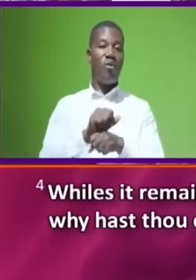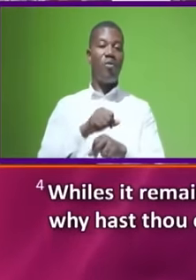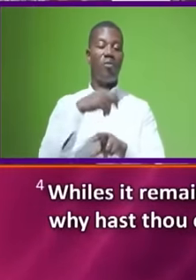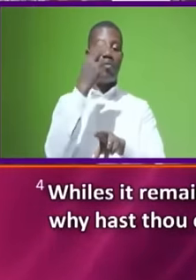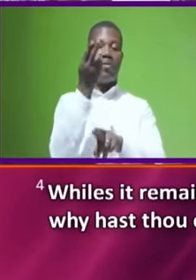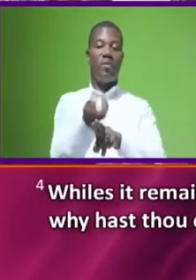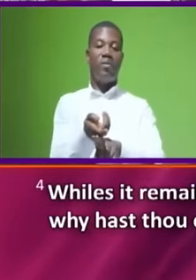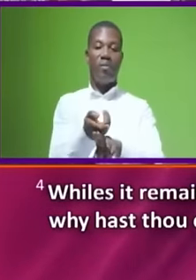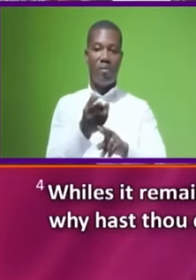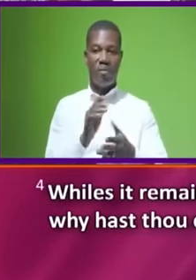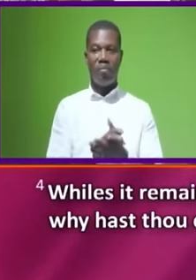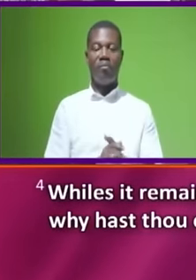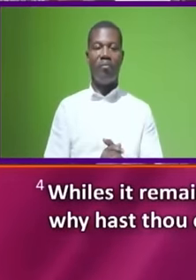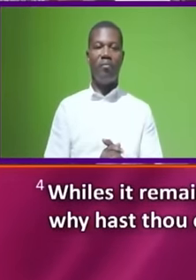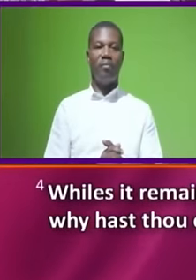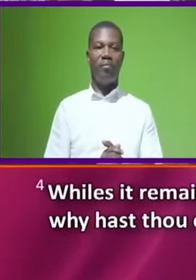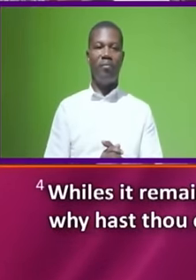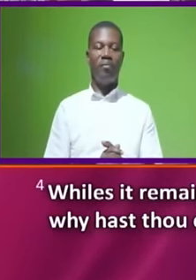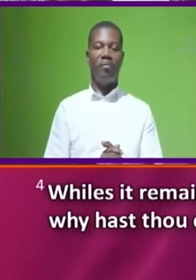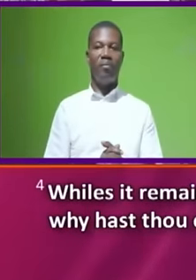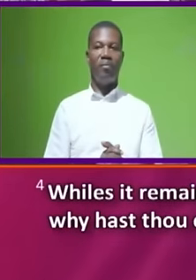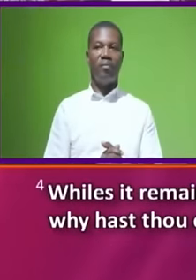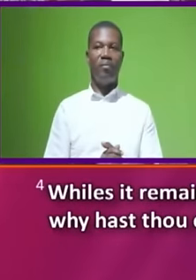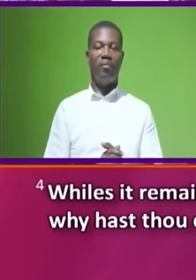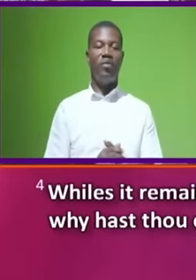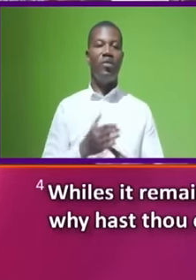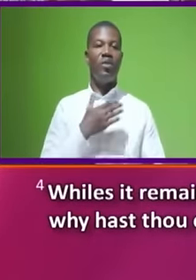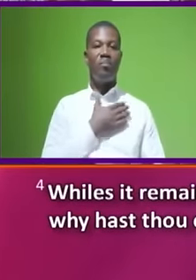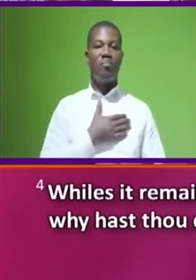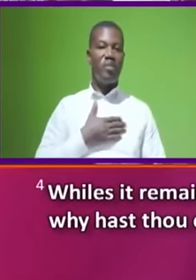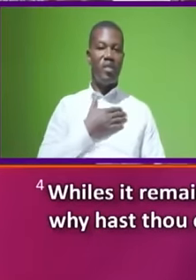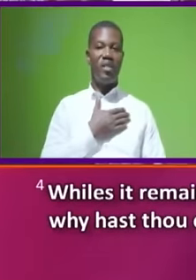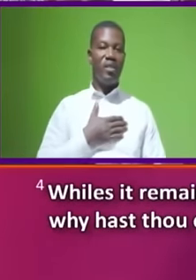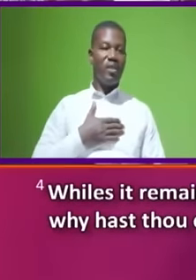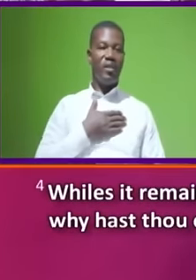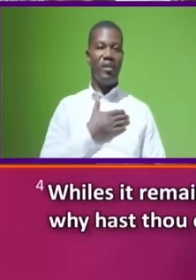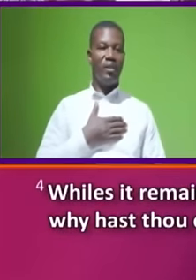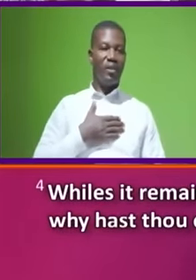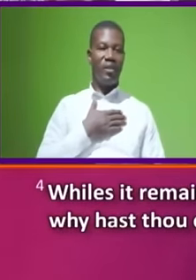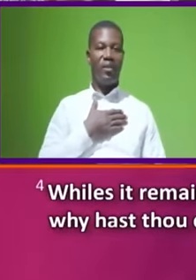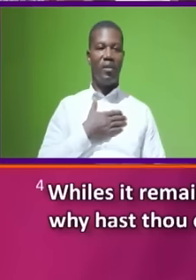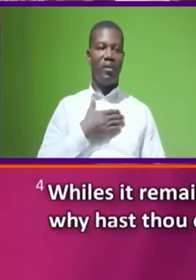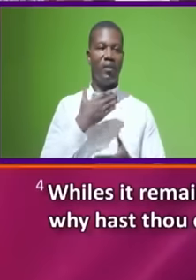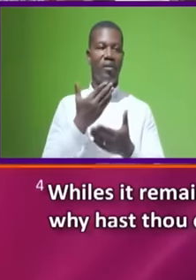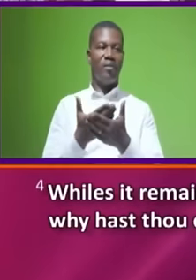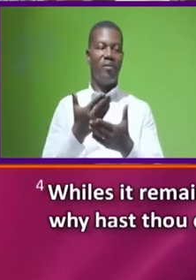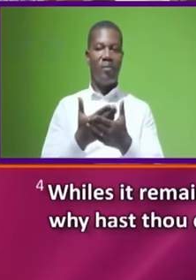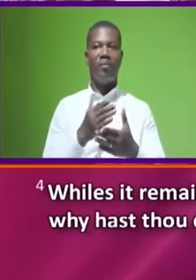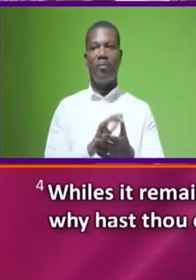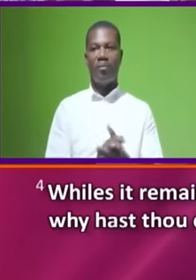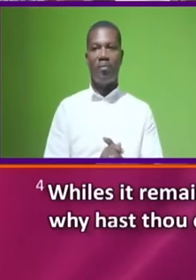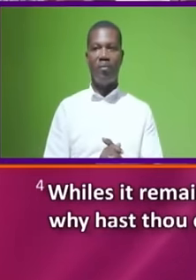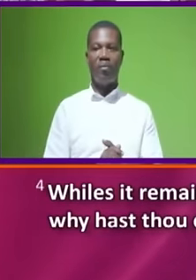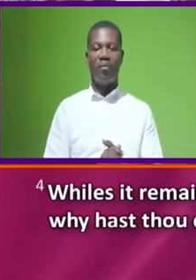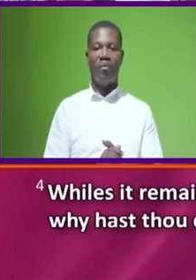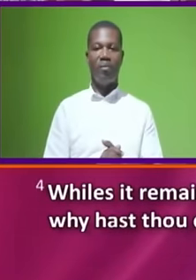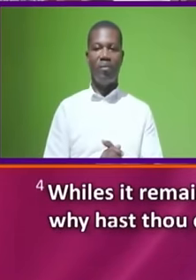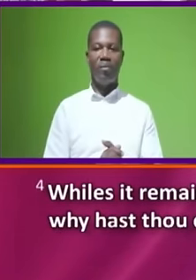to end, I shall be laid to rest. So please, I beg all of